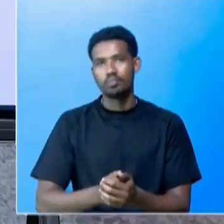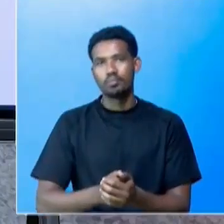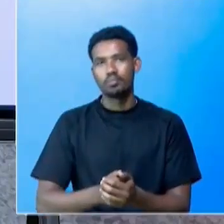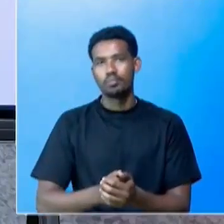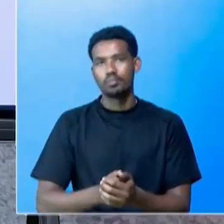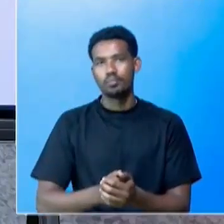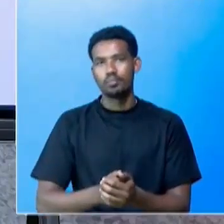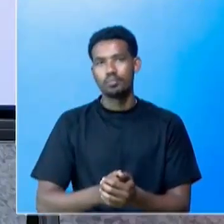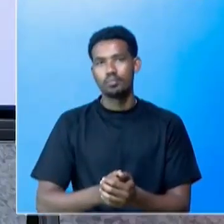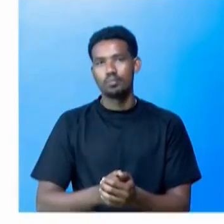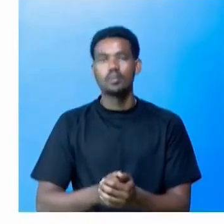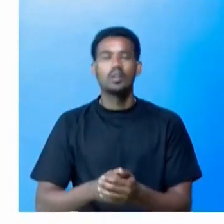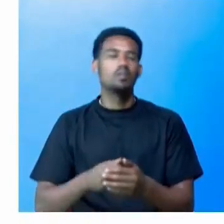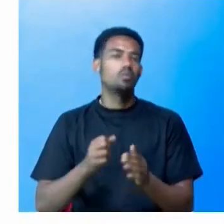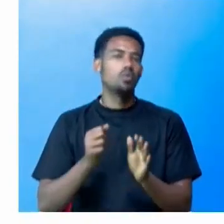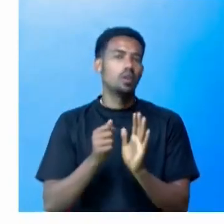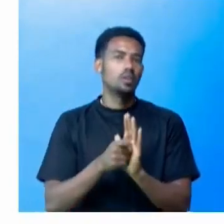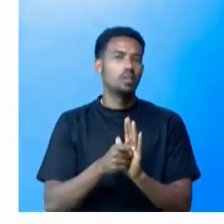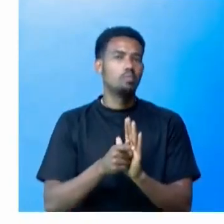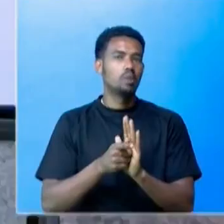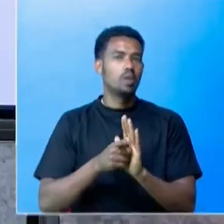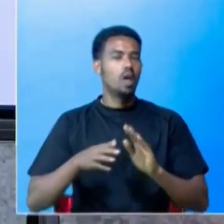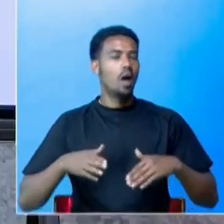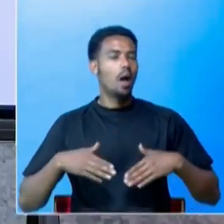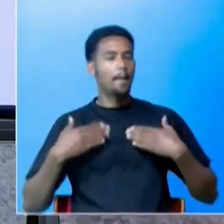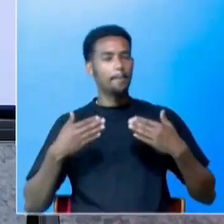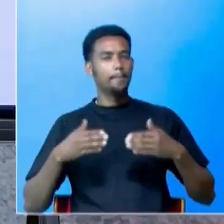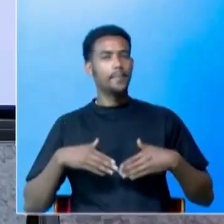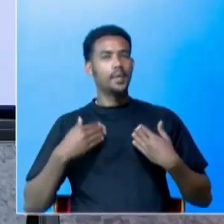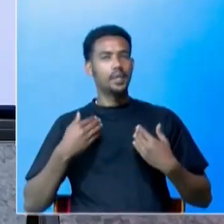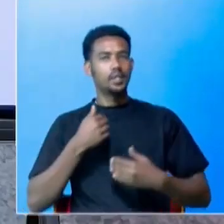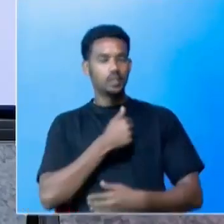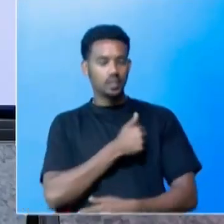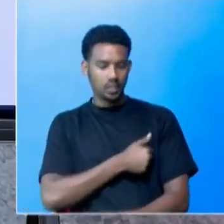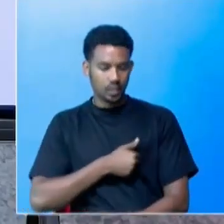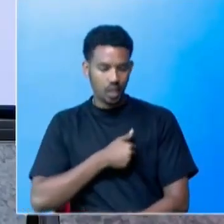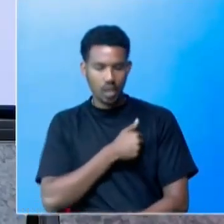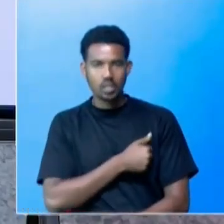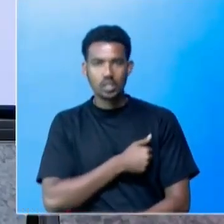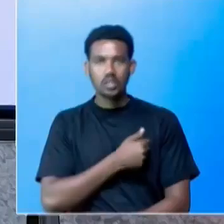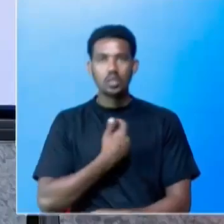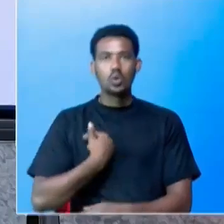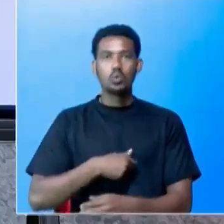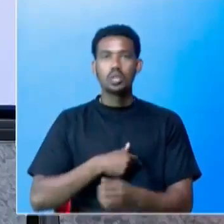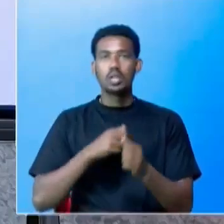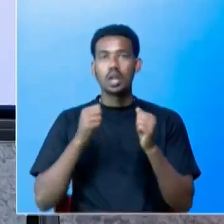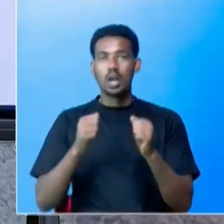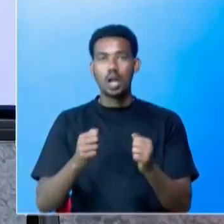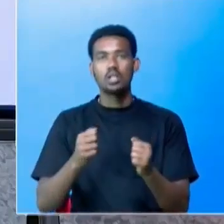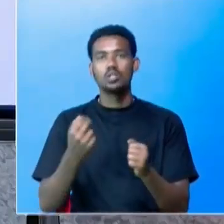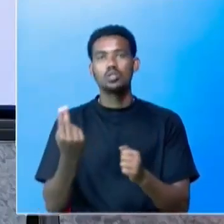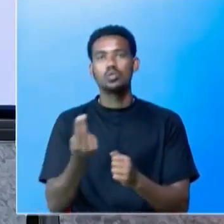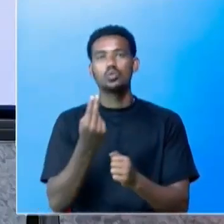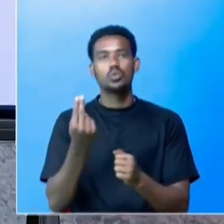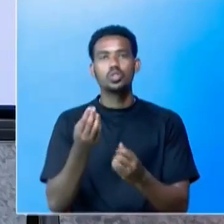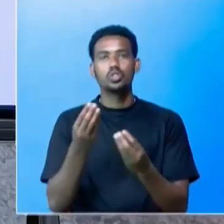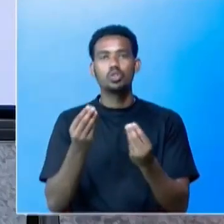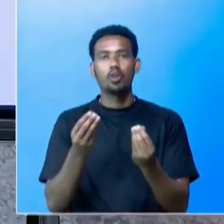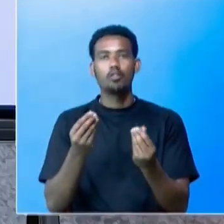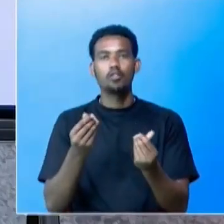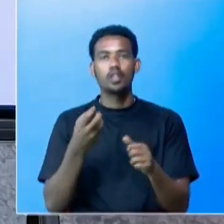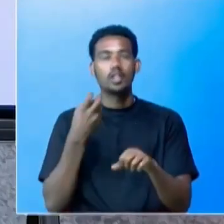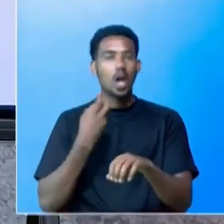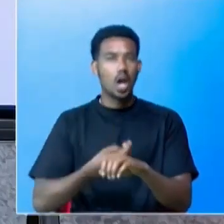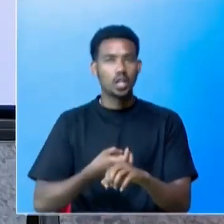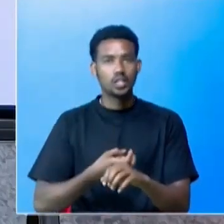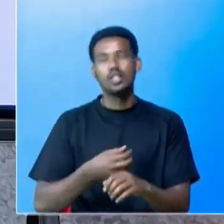So, and also here, touch, we can use soft and rough. And also when we come to